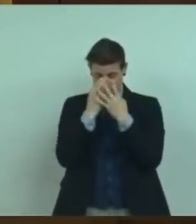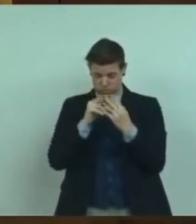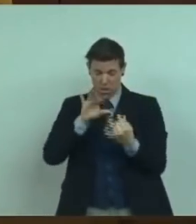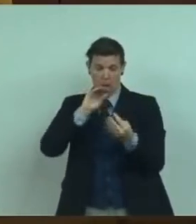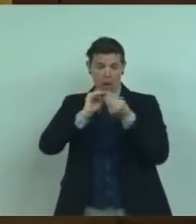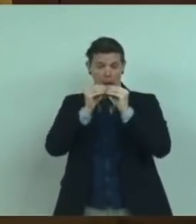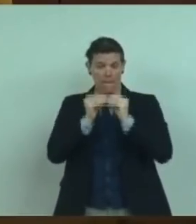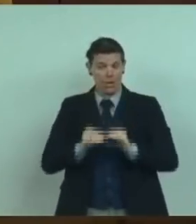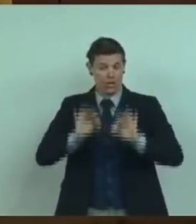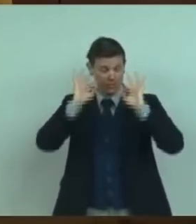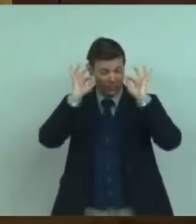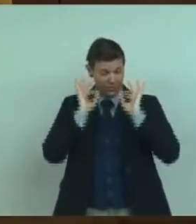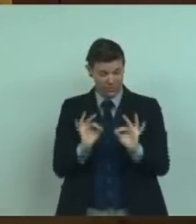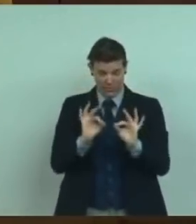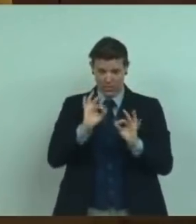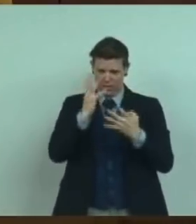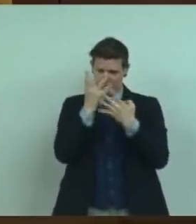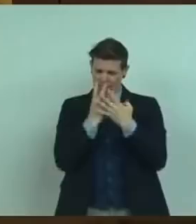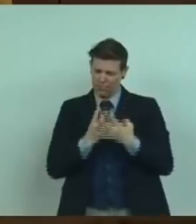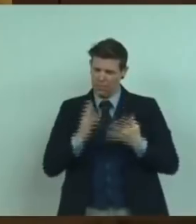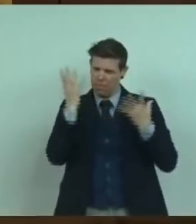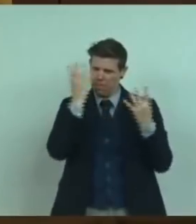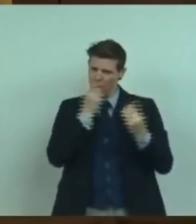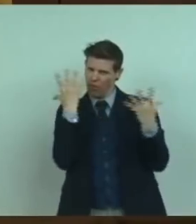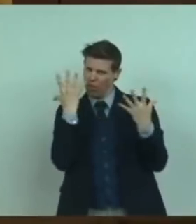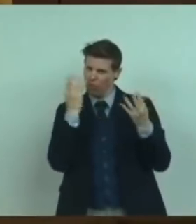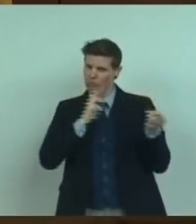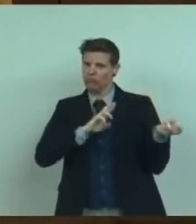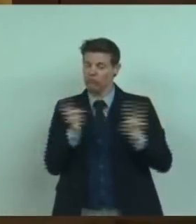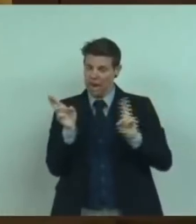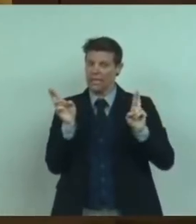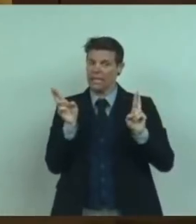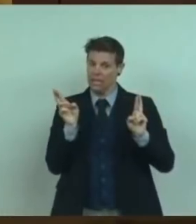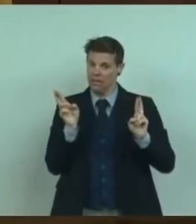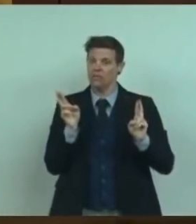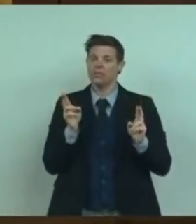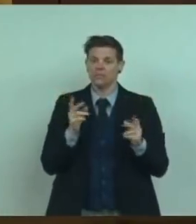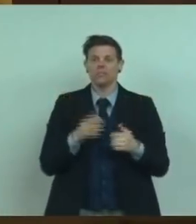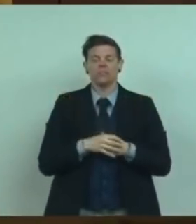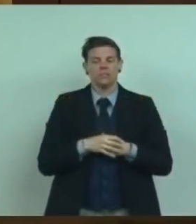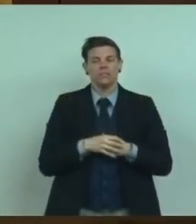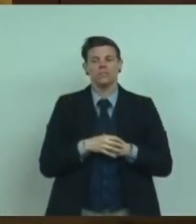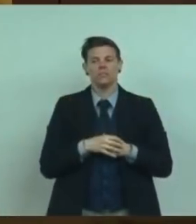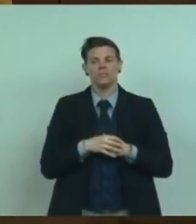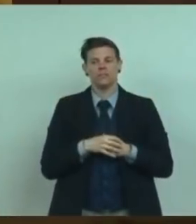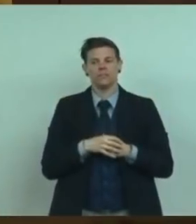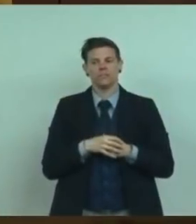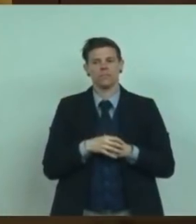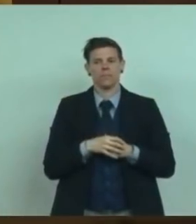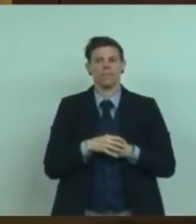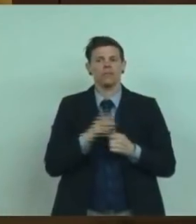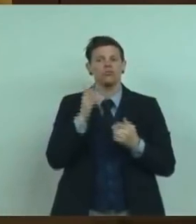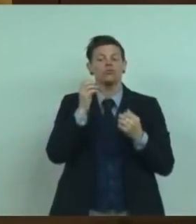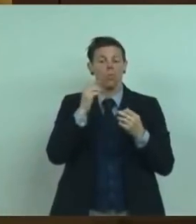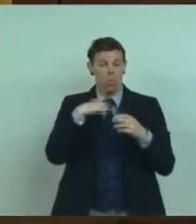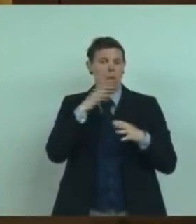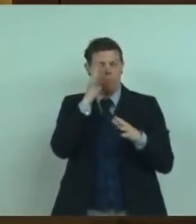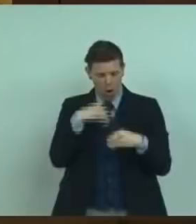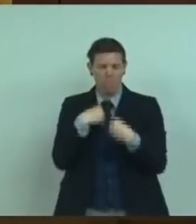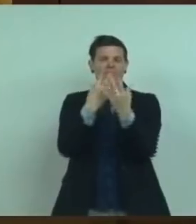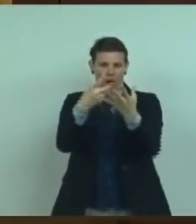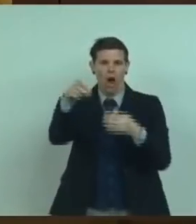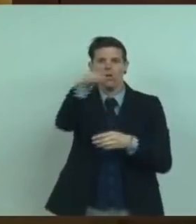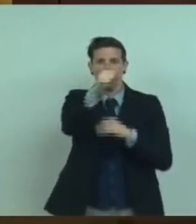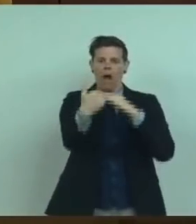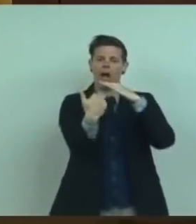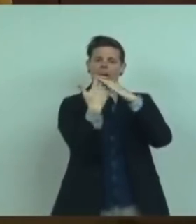for folks to access reports so that we can get those to you so that you can provide that information locally. And we're grateful